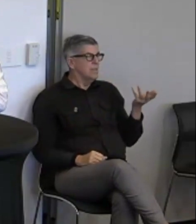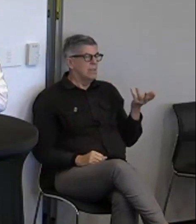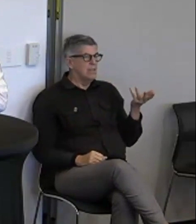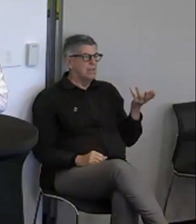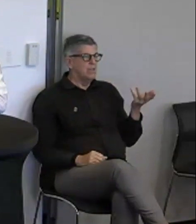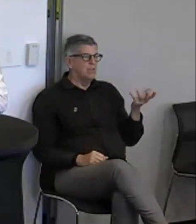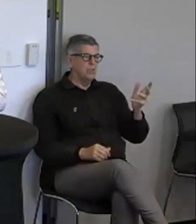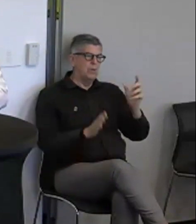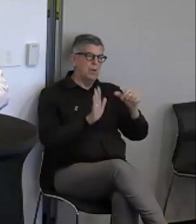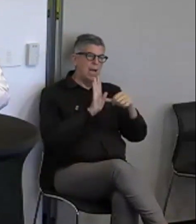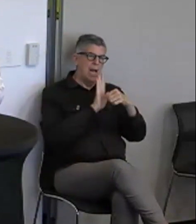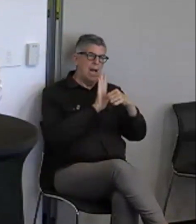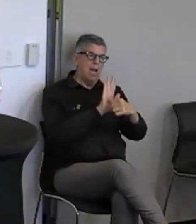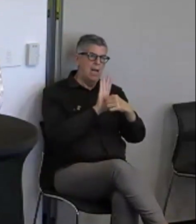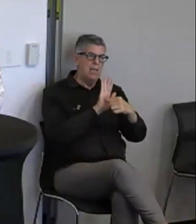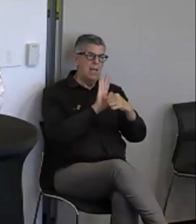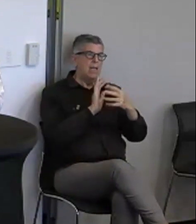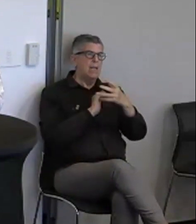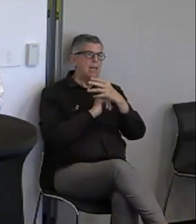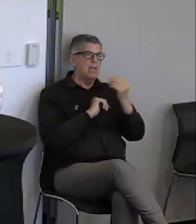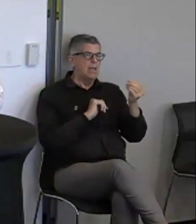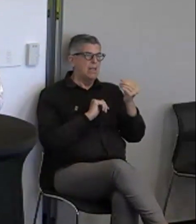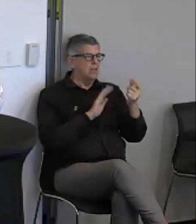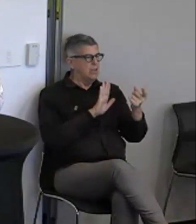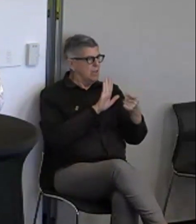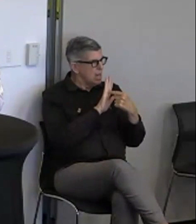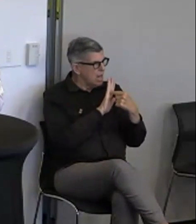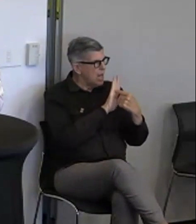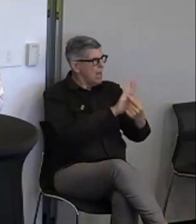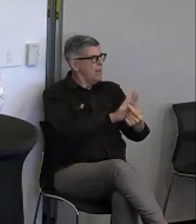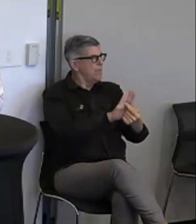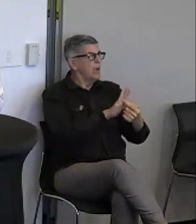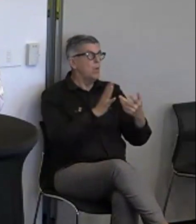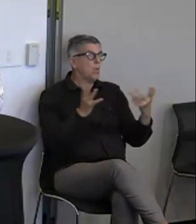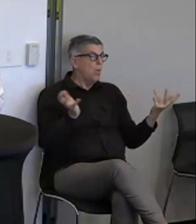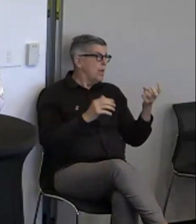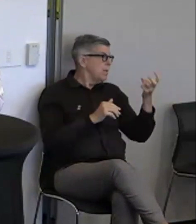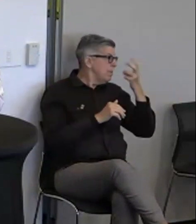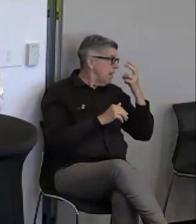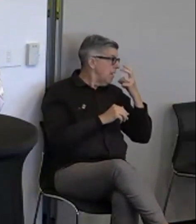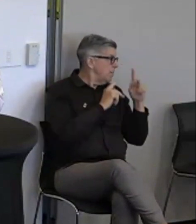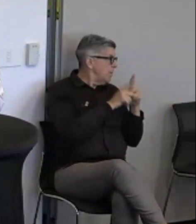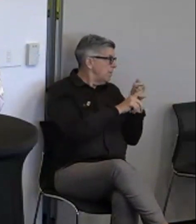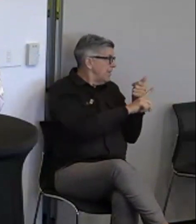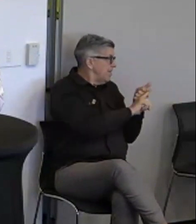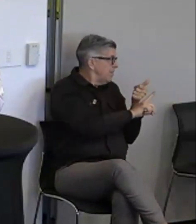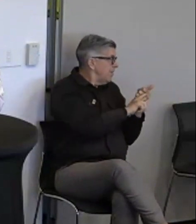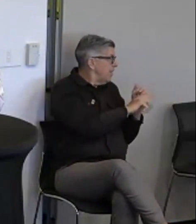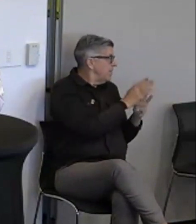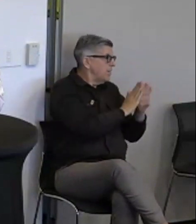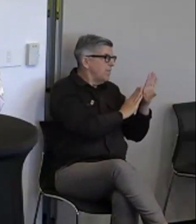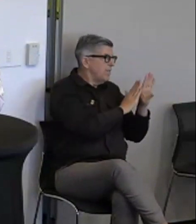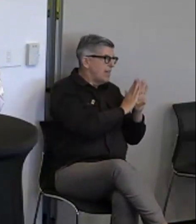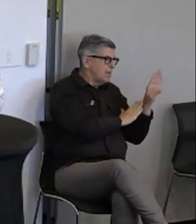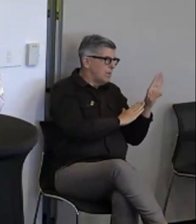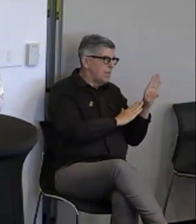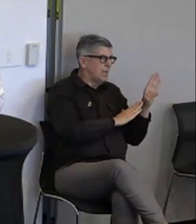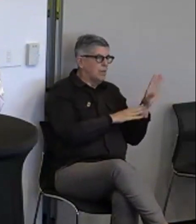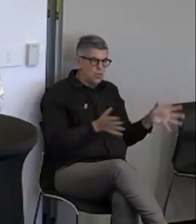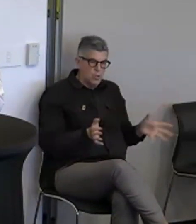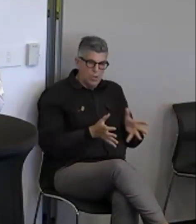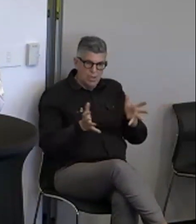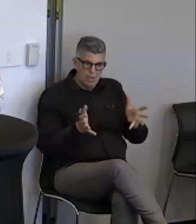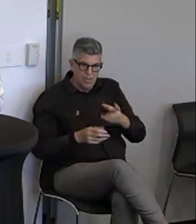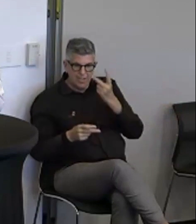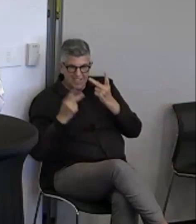highlight and amplify the things that blind people are developing from the community, to encourage our sighted teachers